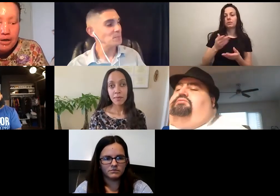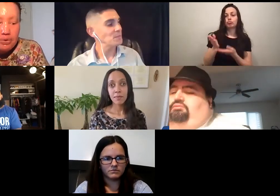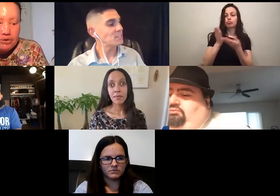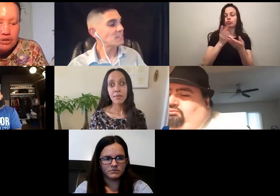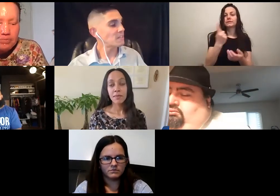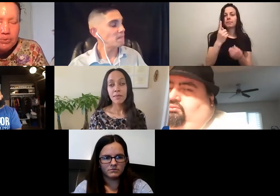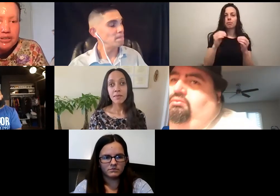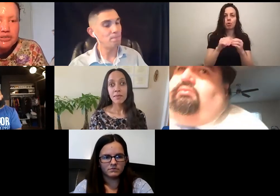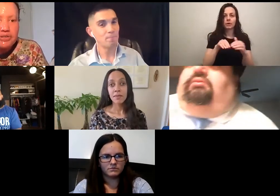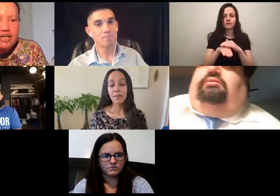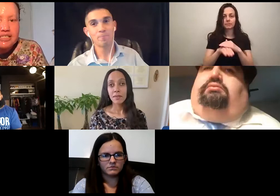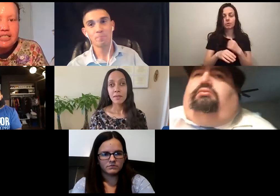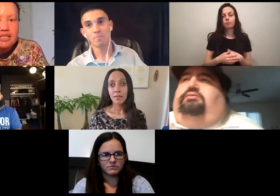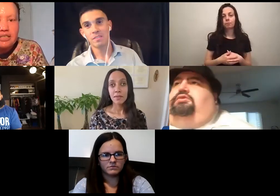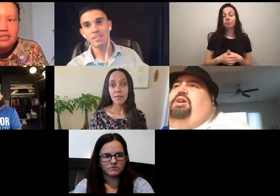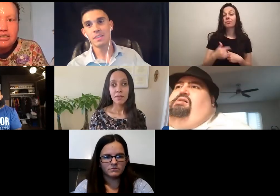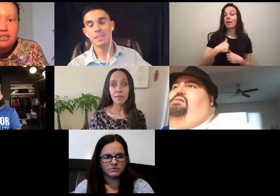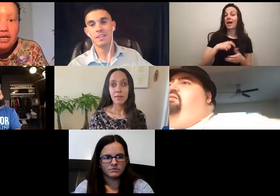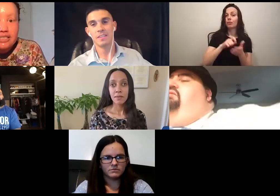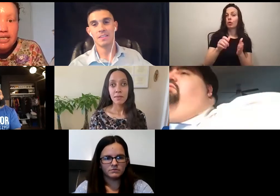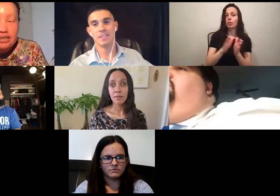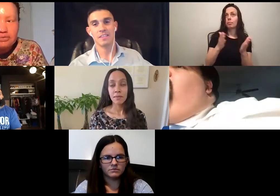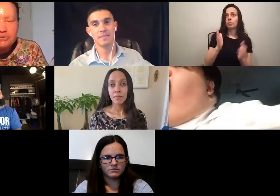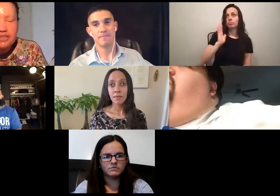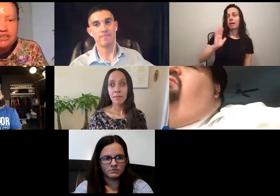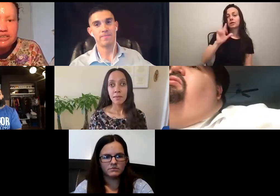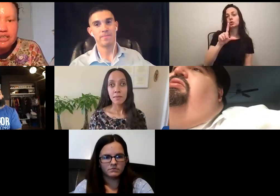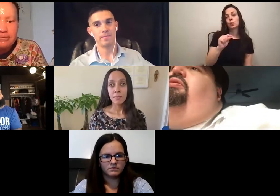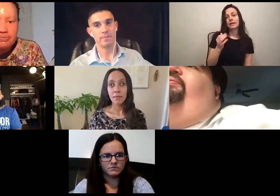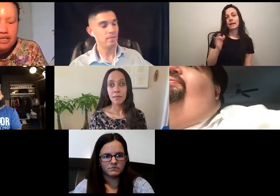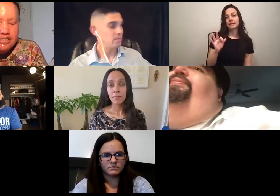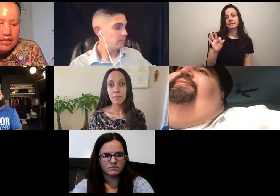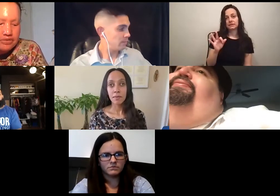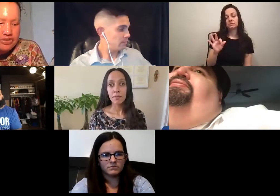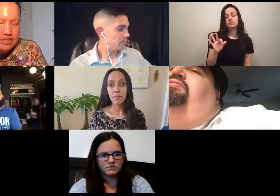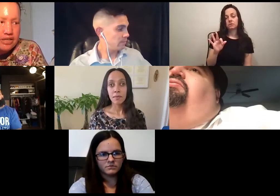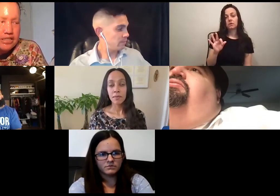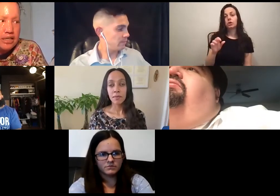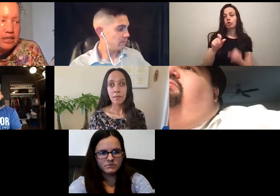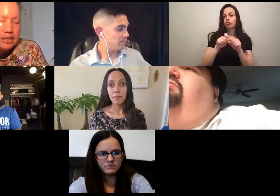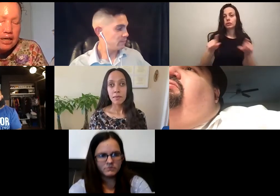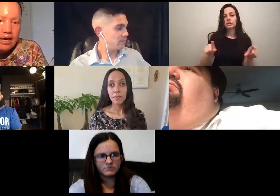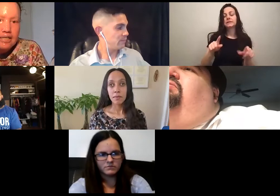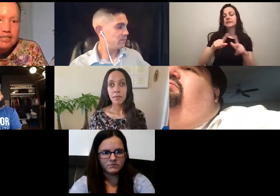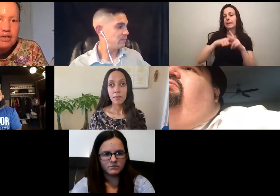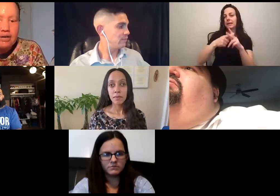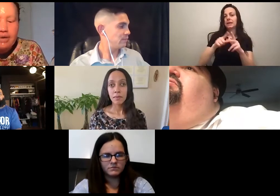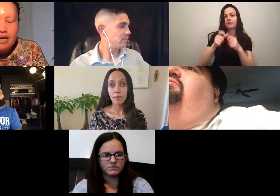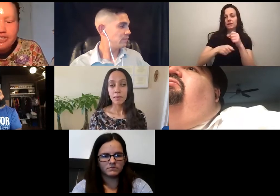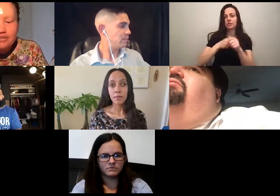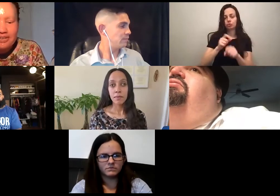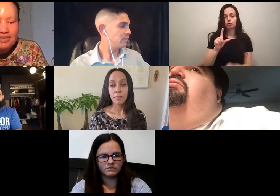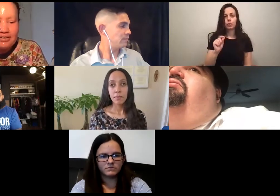So I wrote a book in 2019. It was released at the start of 2019. And